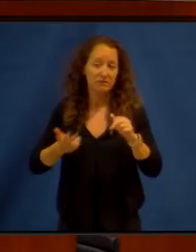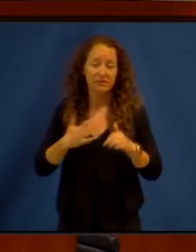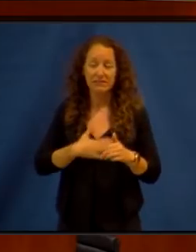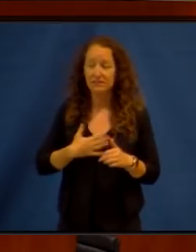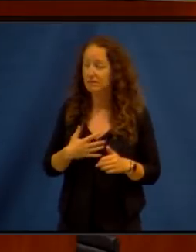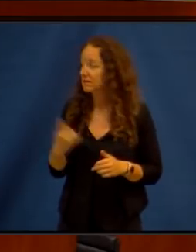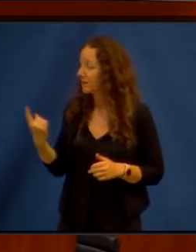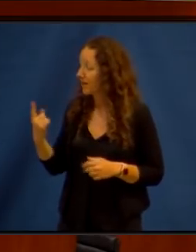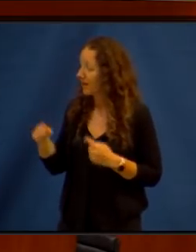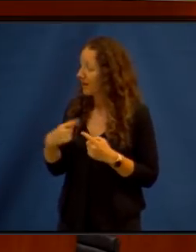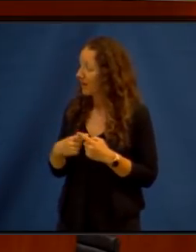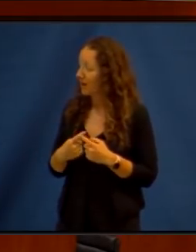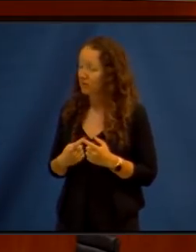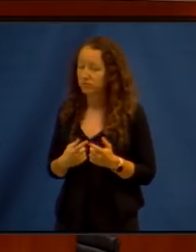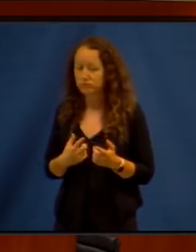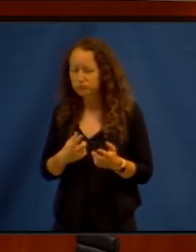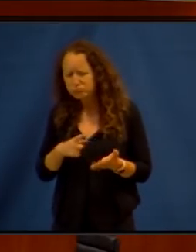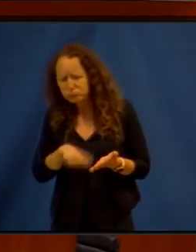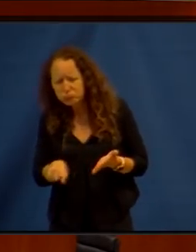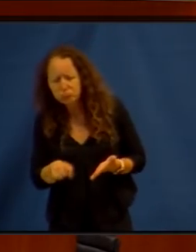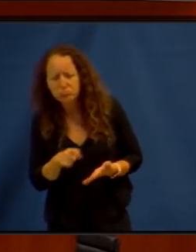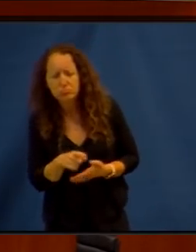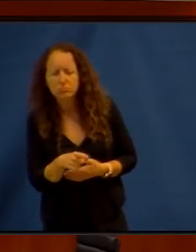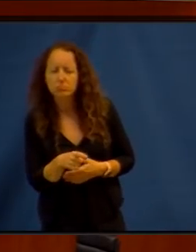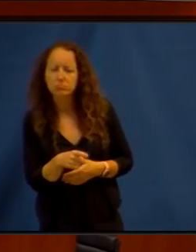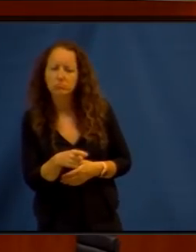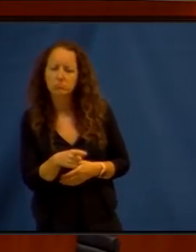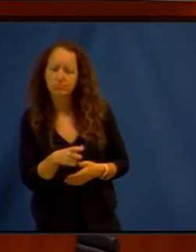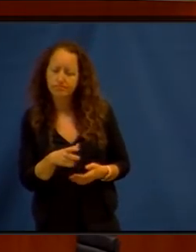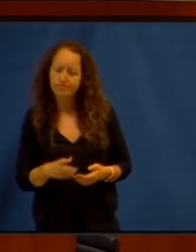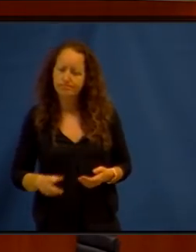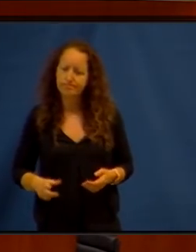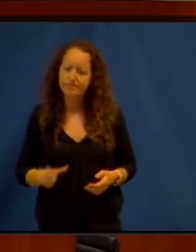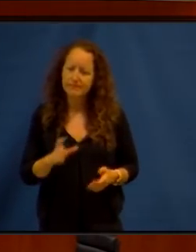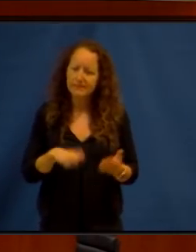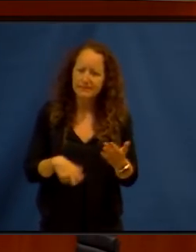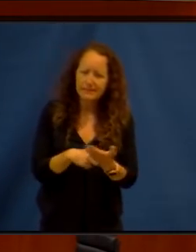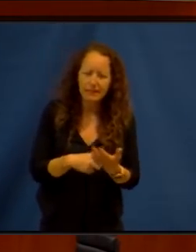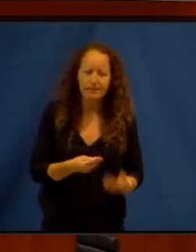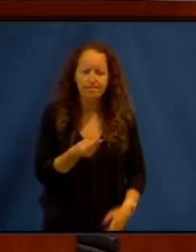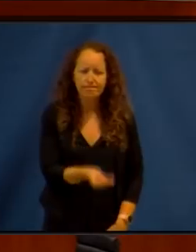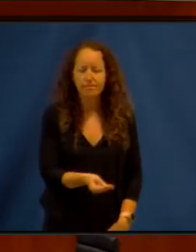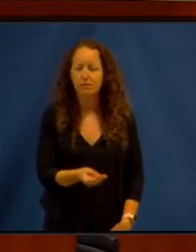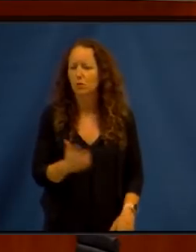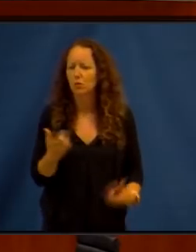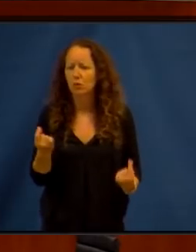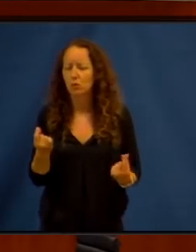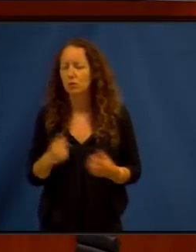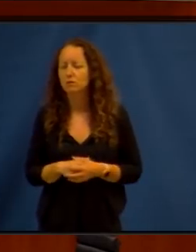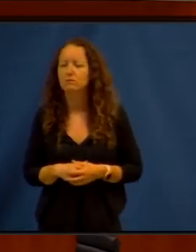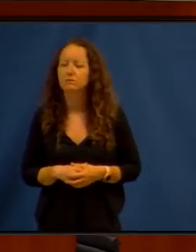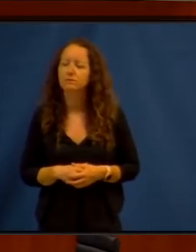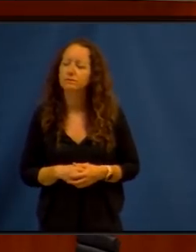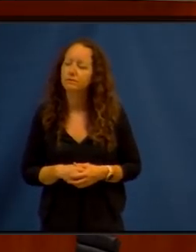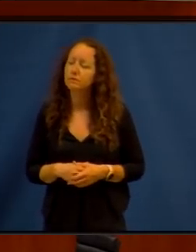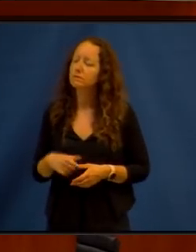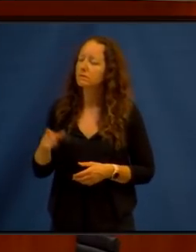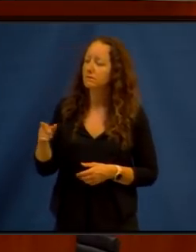I heard something about enforcement, but I didn't know if that was about the... Would you mind repeating your question one more time, please? Yeah, no